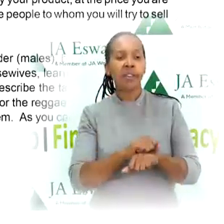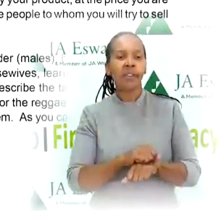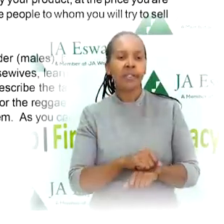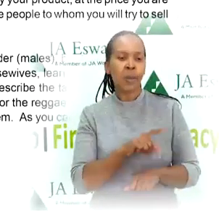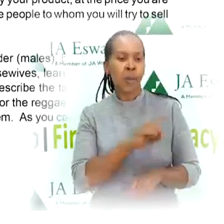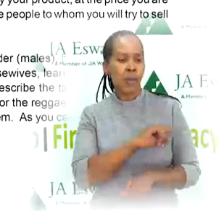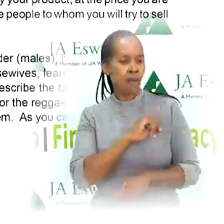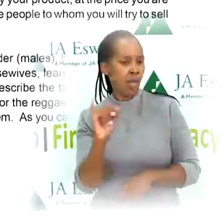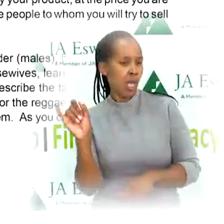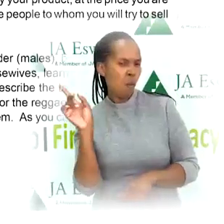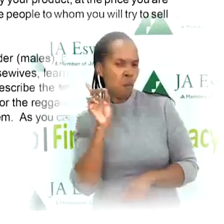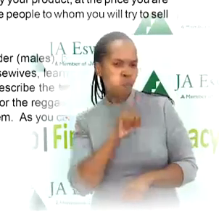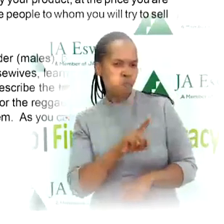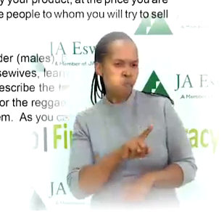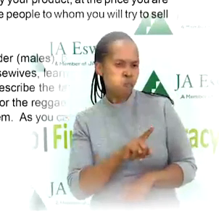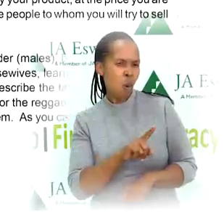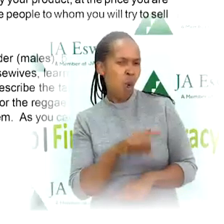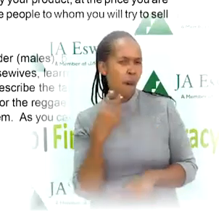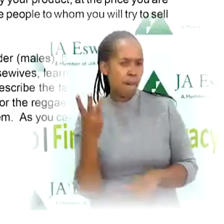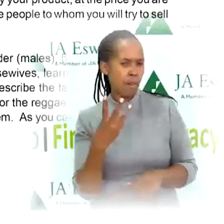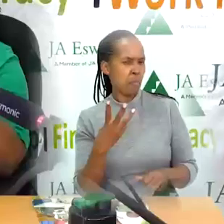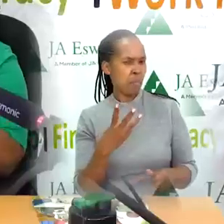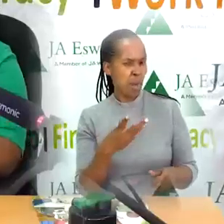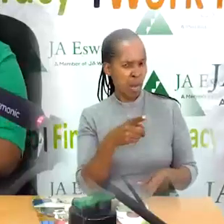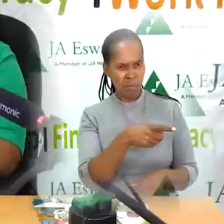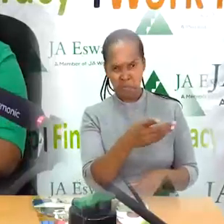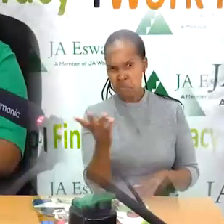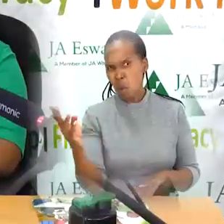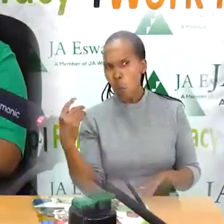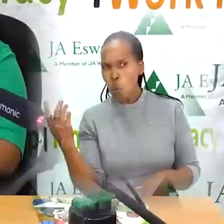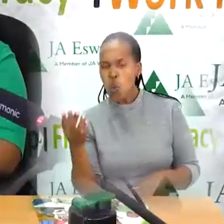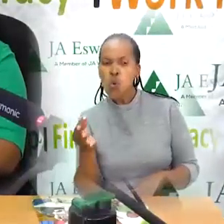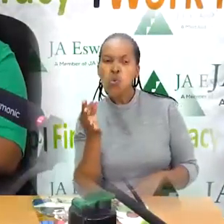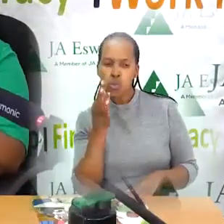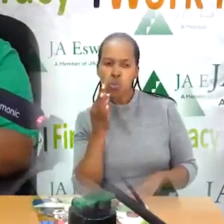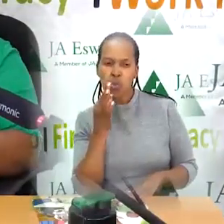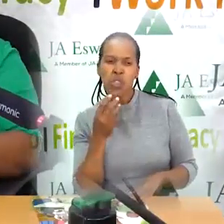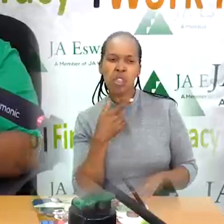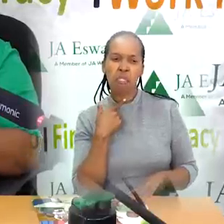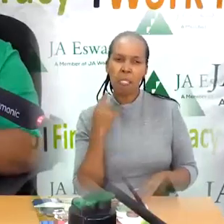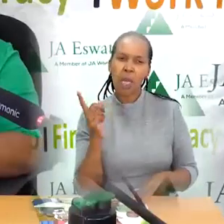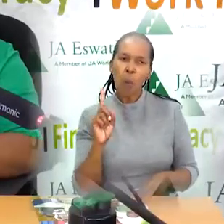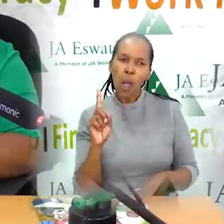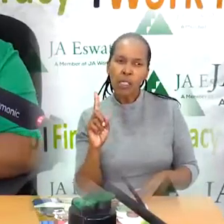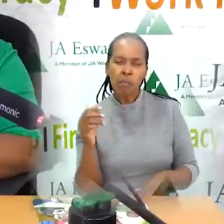at this target market and this is what they prefer. This is what they like as my target market.